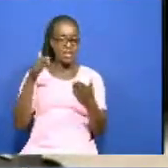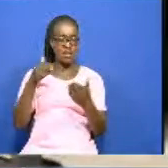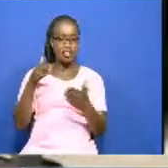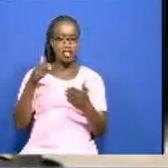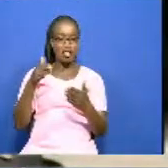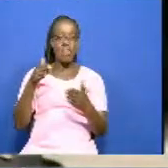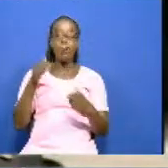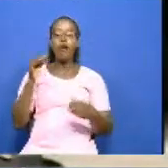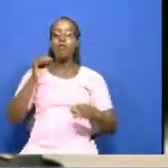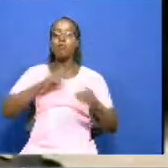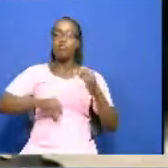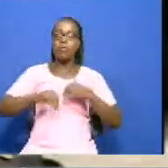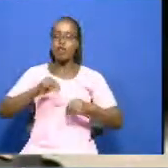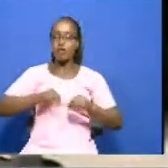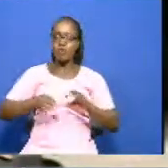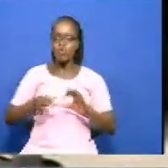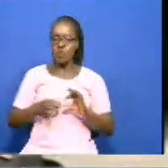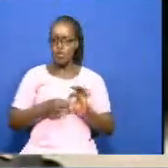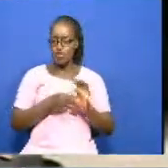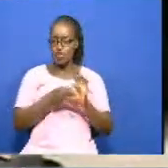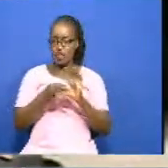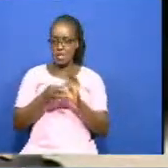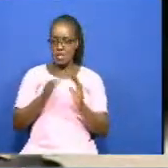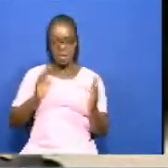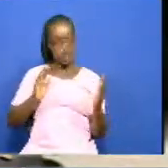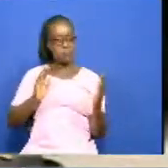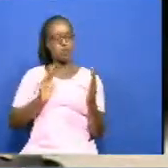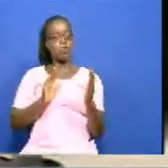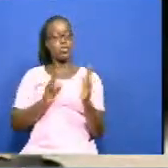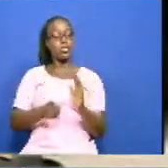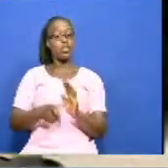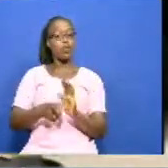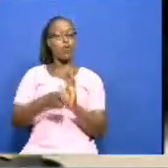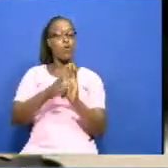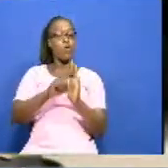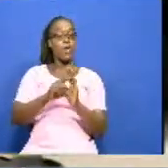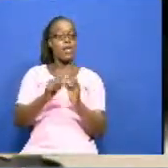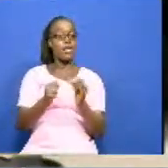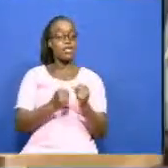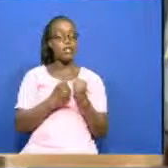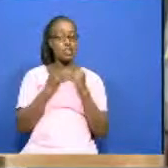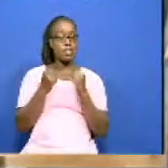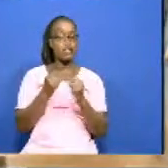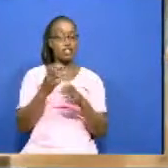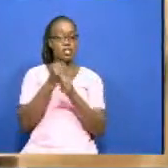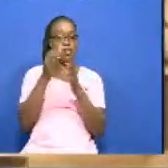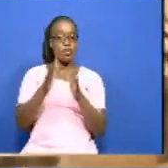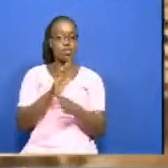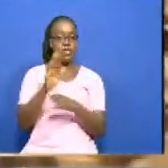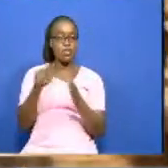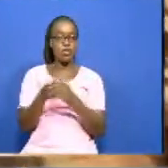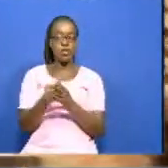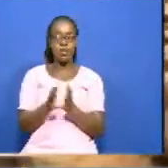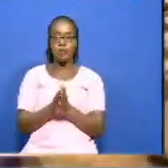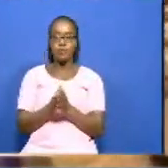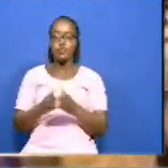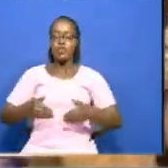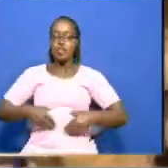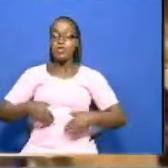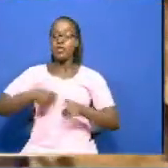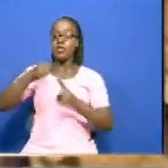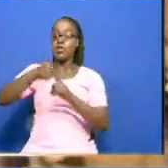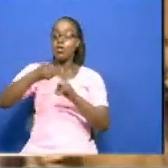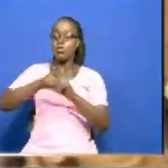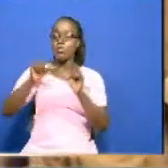requires a coordinated approach and synergy of all stakeholders. And a youth lobby group in